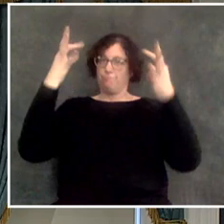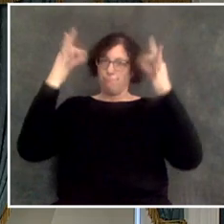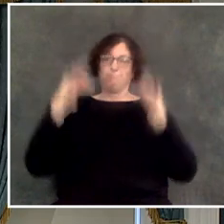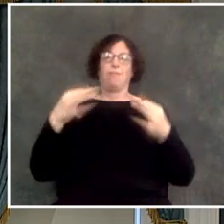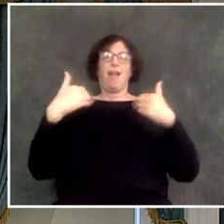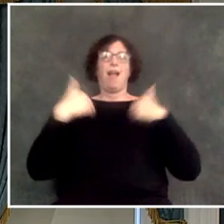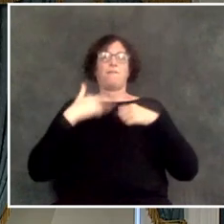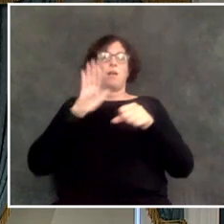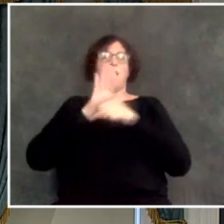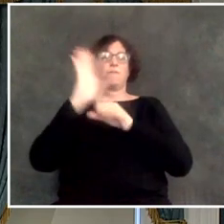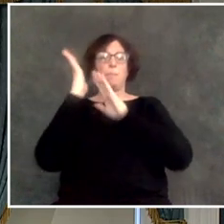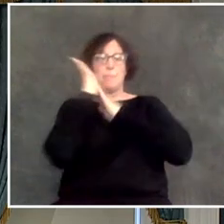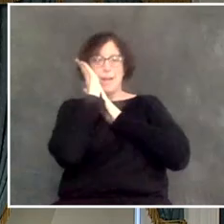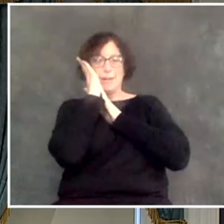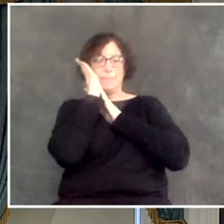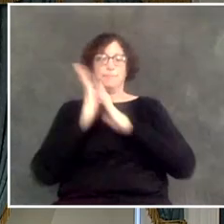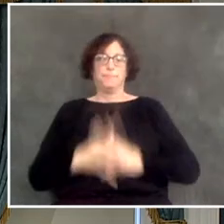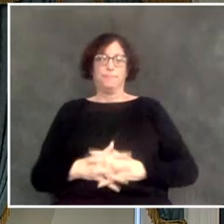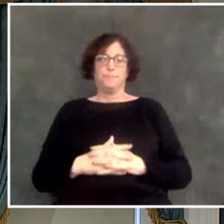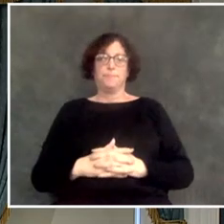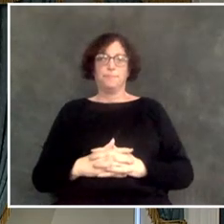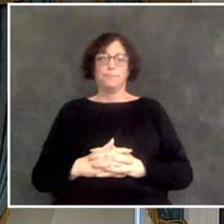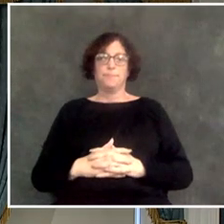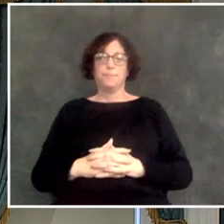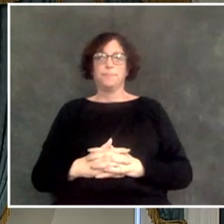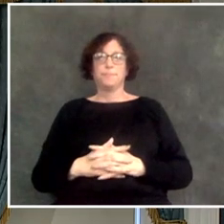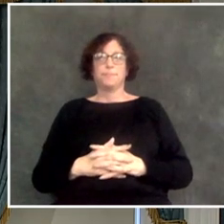for today. We have Seth from City Journal.